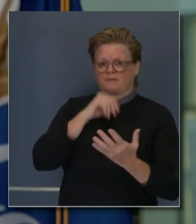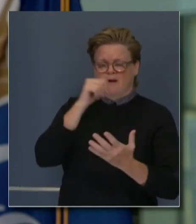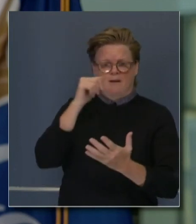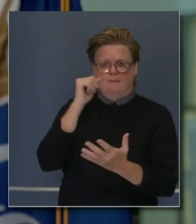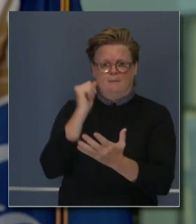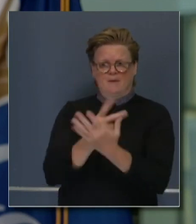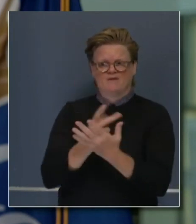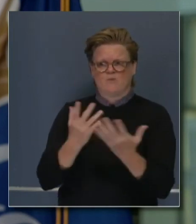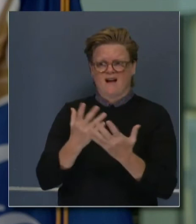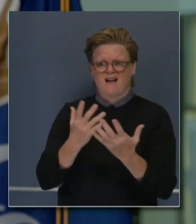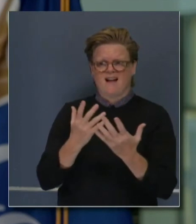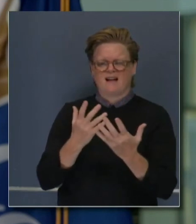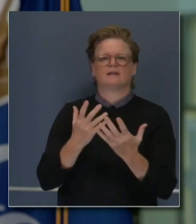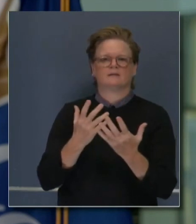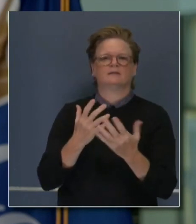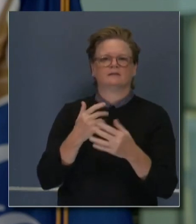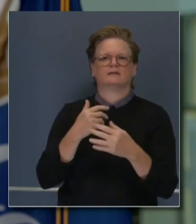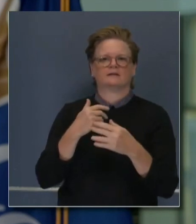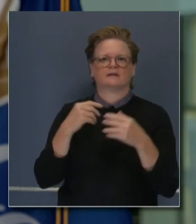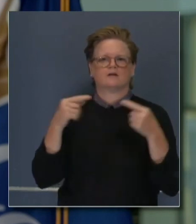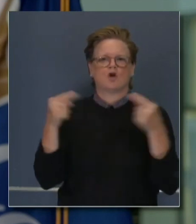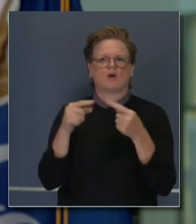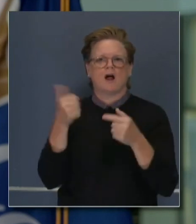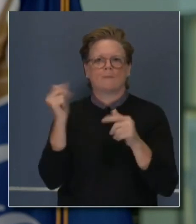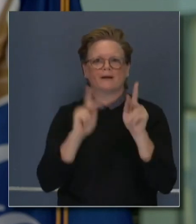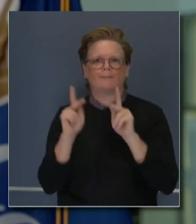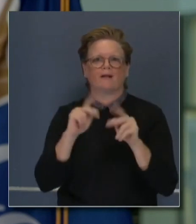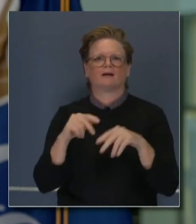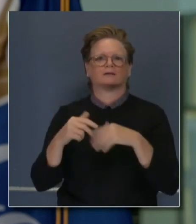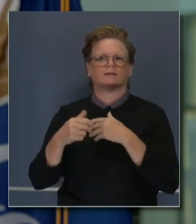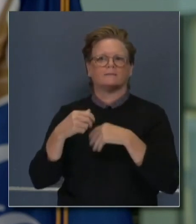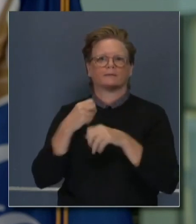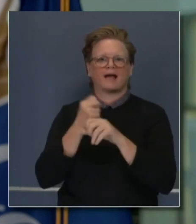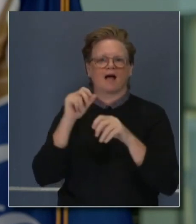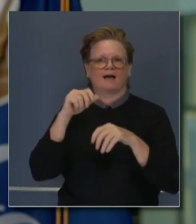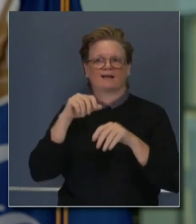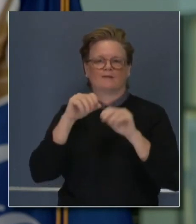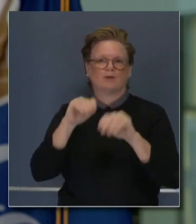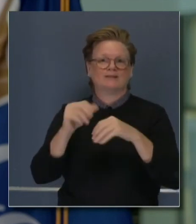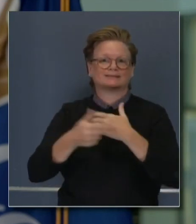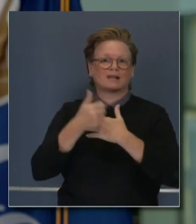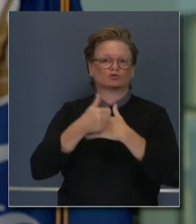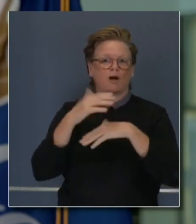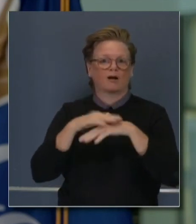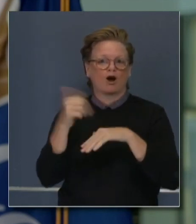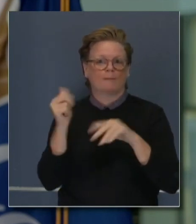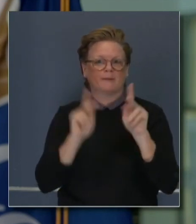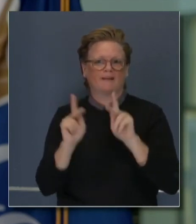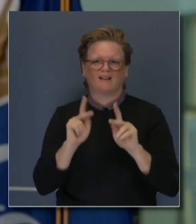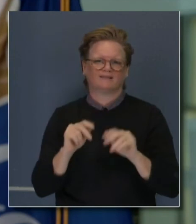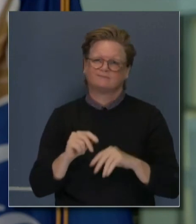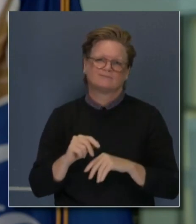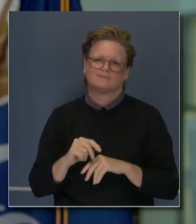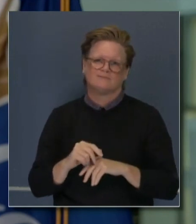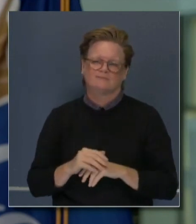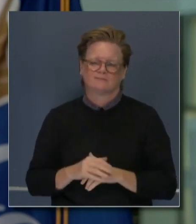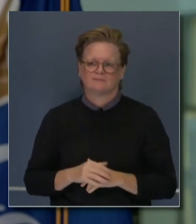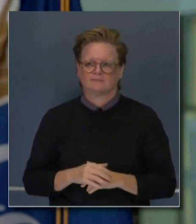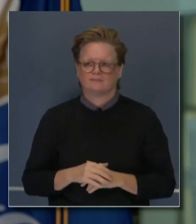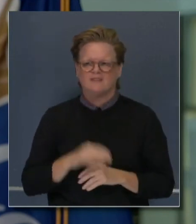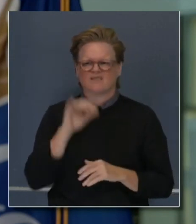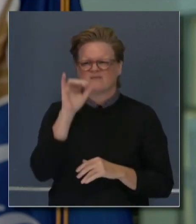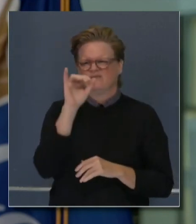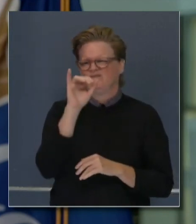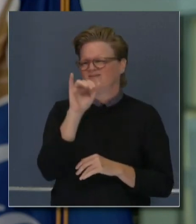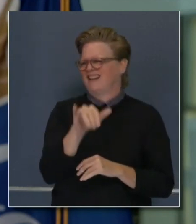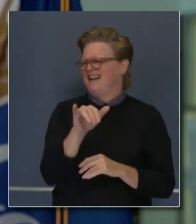risk or destroys other people's livelihoods and or property. I don't think that's constructive. I